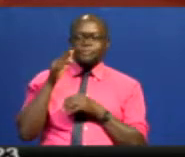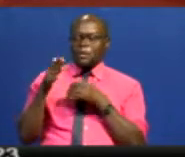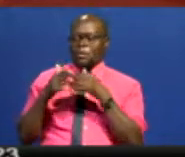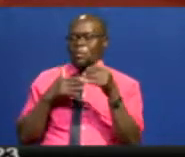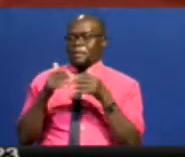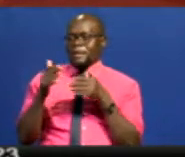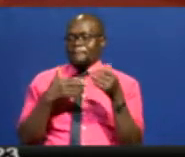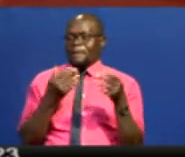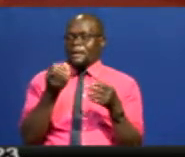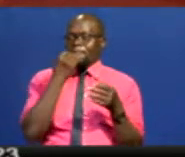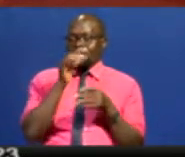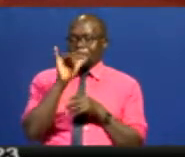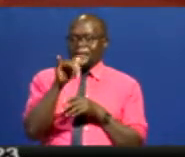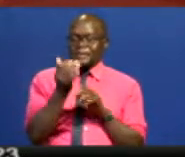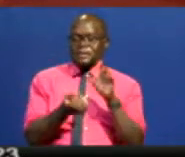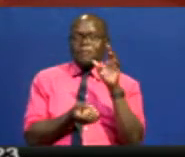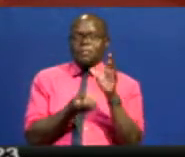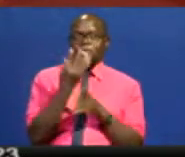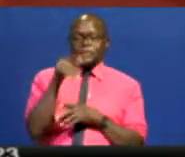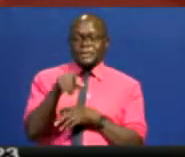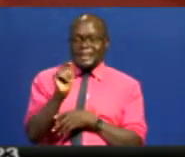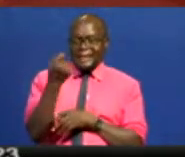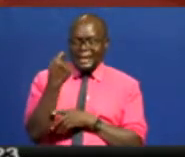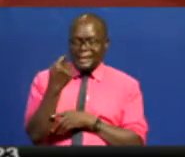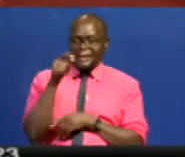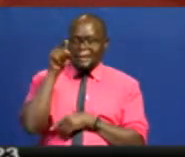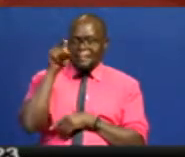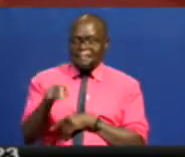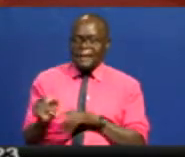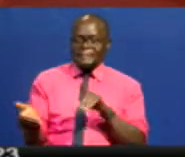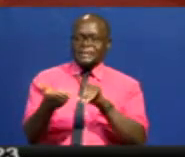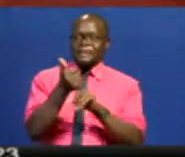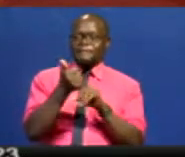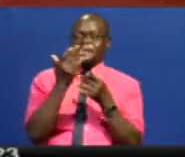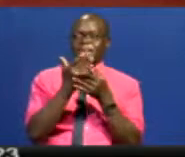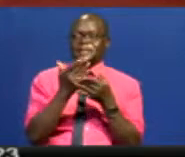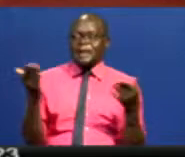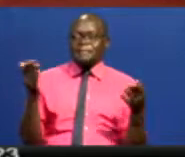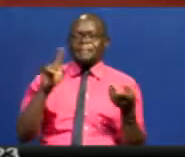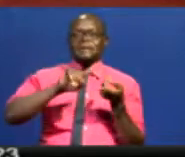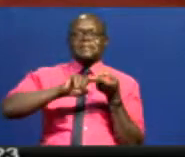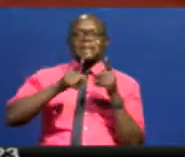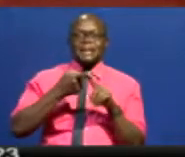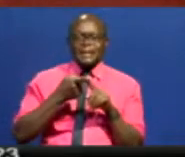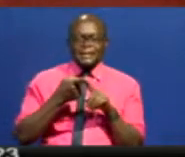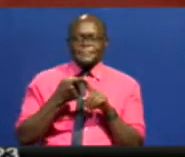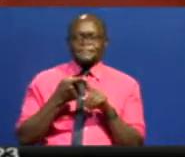Whatever food that is produced must meet certain standards,